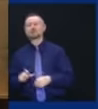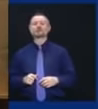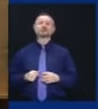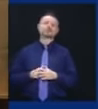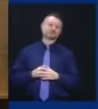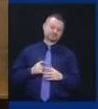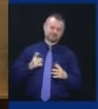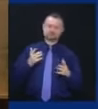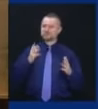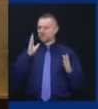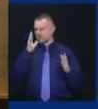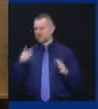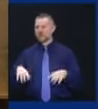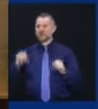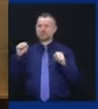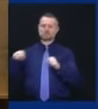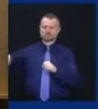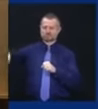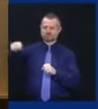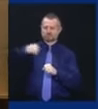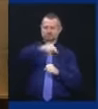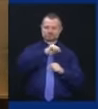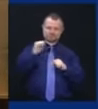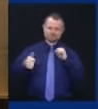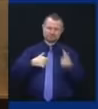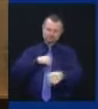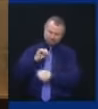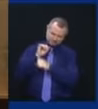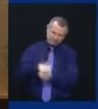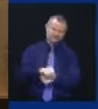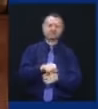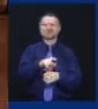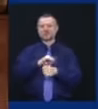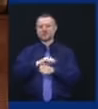and together we will crush COVID. So thank you again.